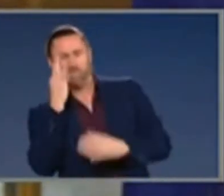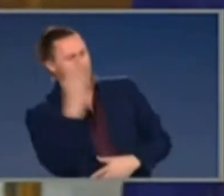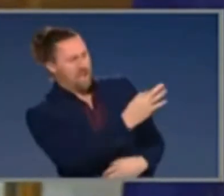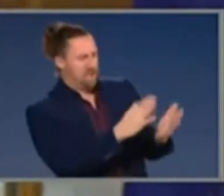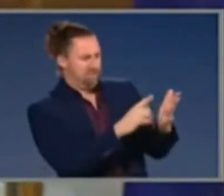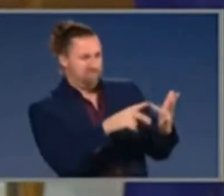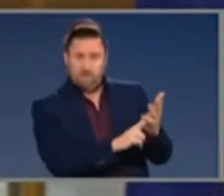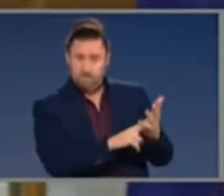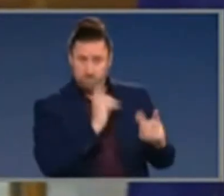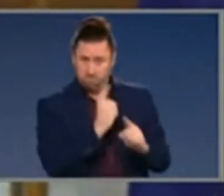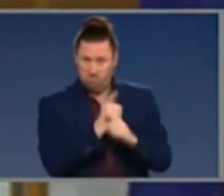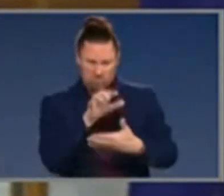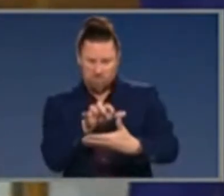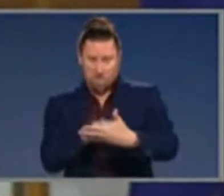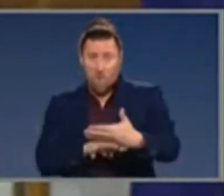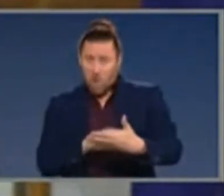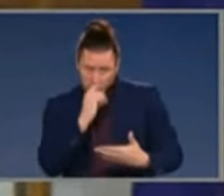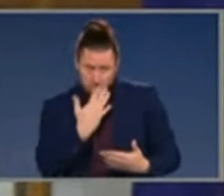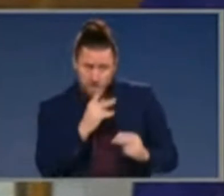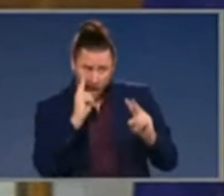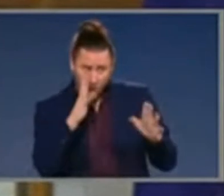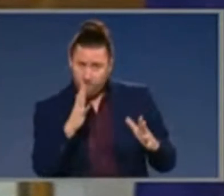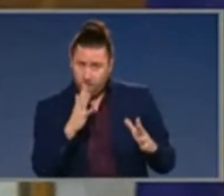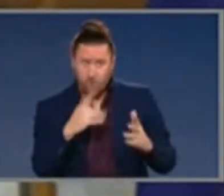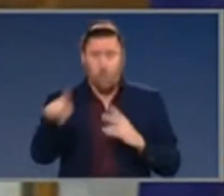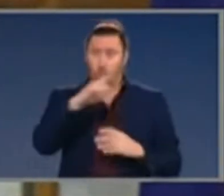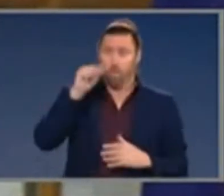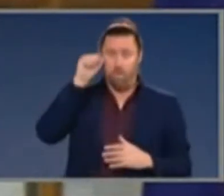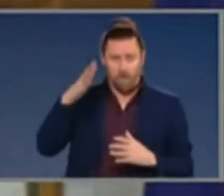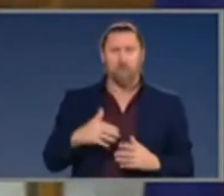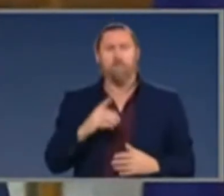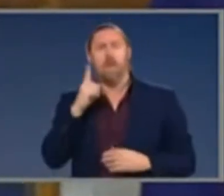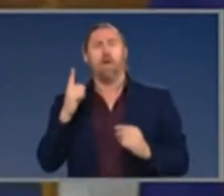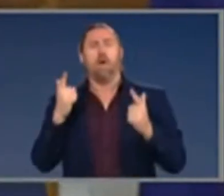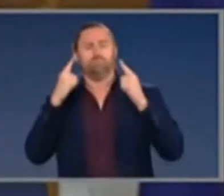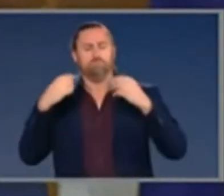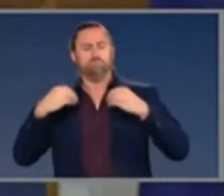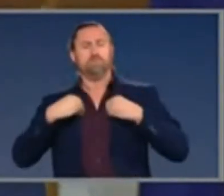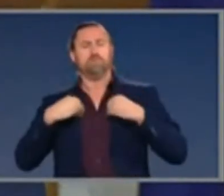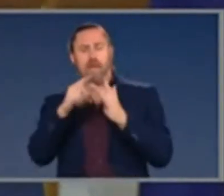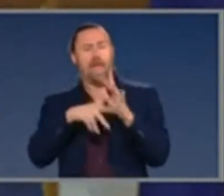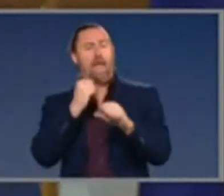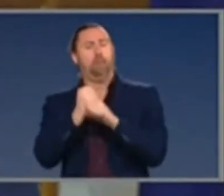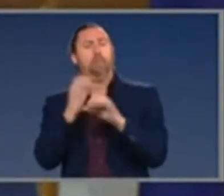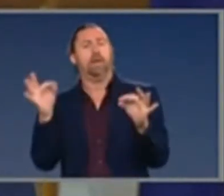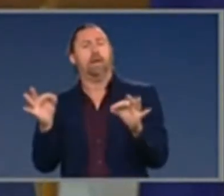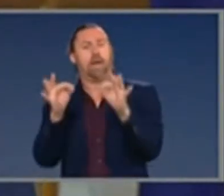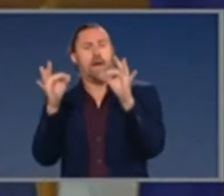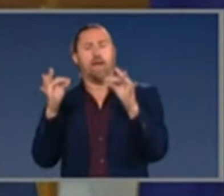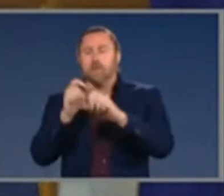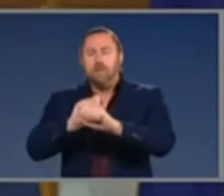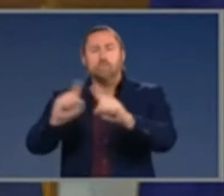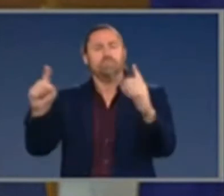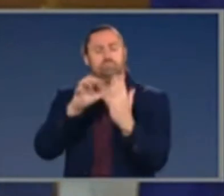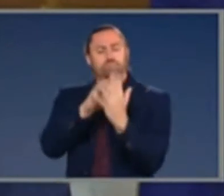Can you clarify those events, please, for the record? And secondly, the operators of Epping Gardens have distributed a memo to residents'